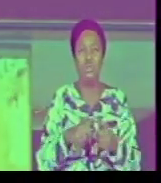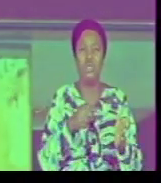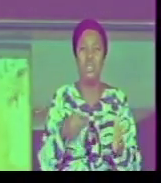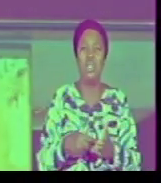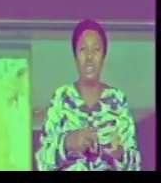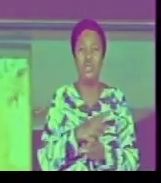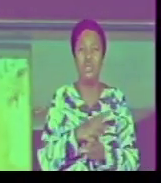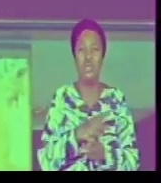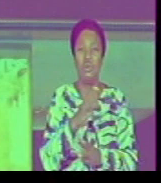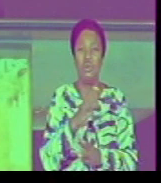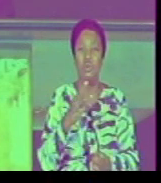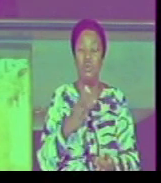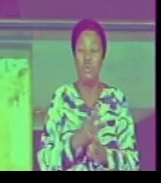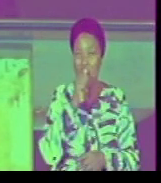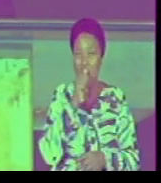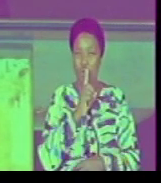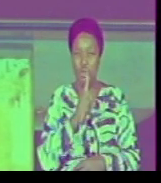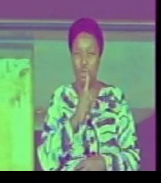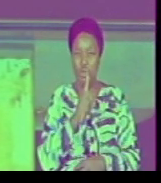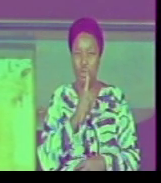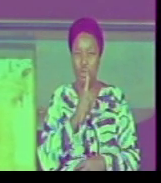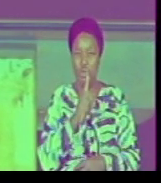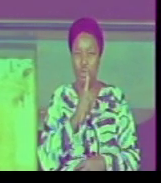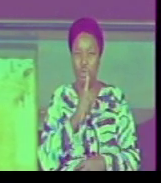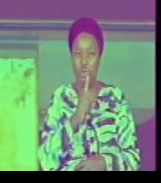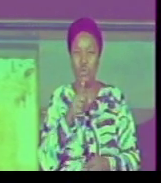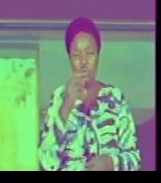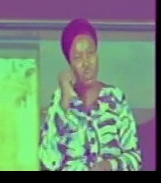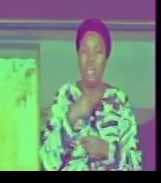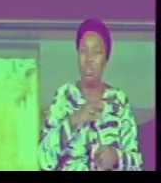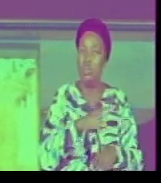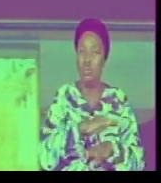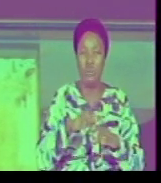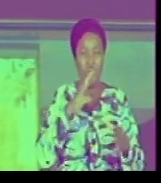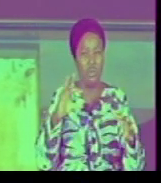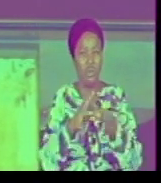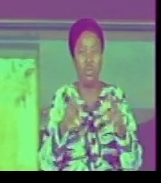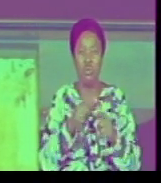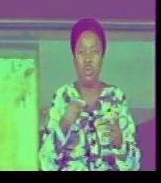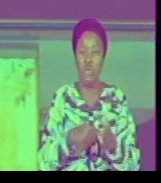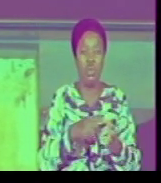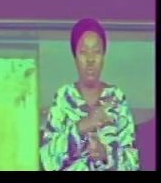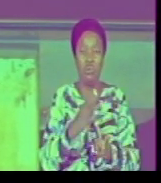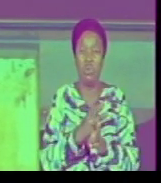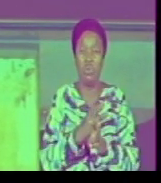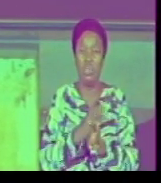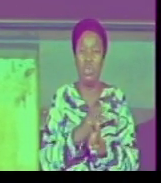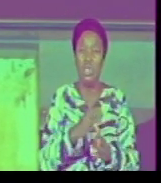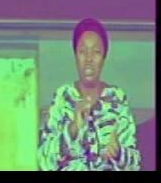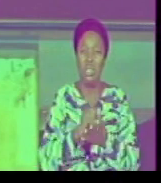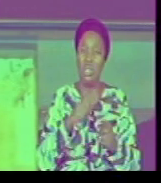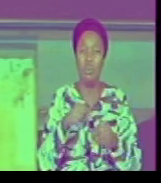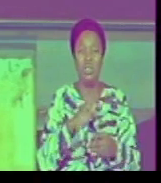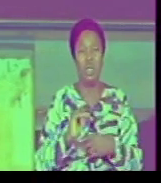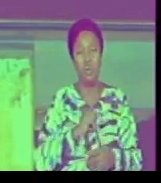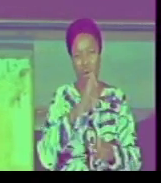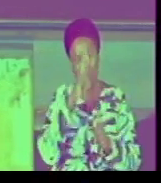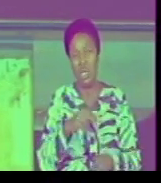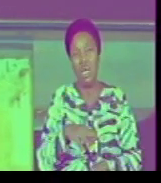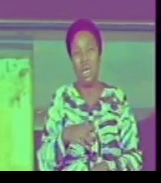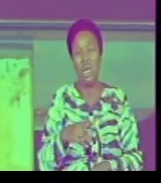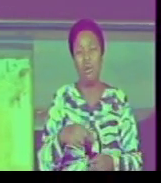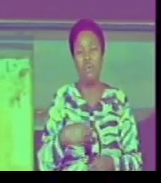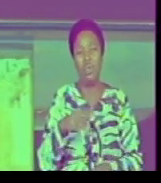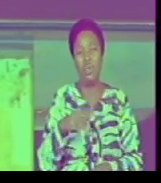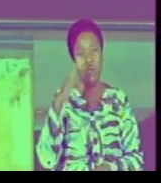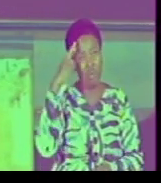I'm sure you understand when it says be not conformed to this world, it's talking about a reasonable service. And it says, do not